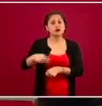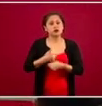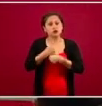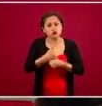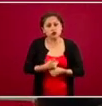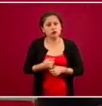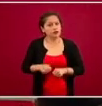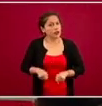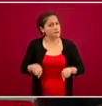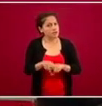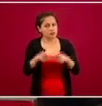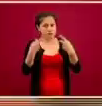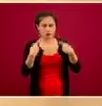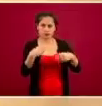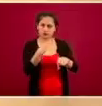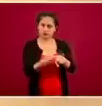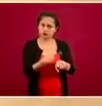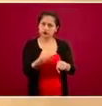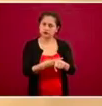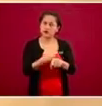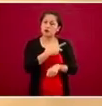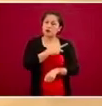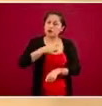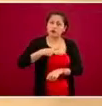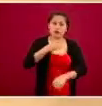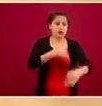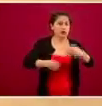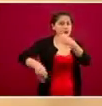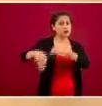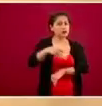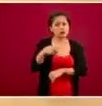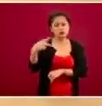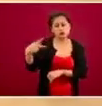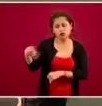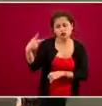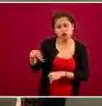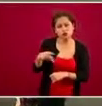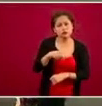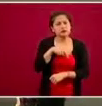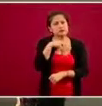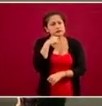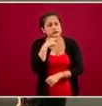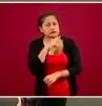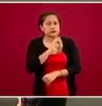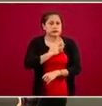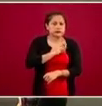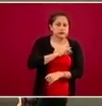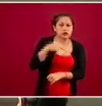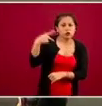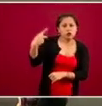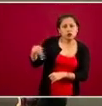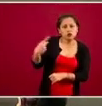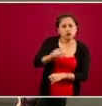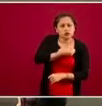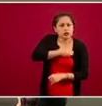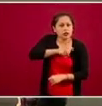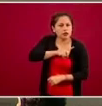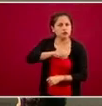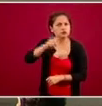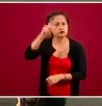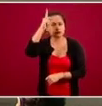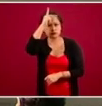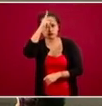of our understanding, because those professionals are suffering along with the patients they are treating.